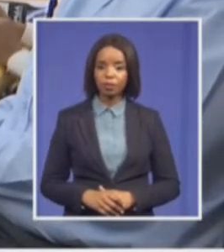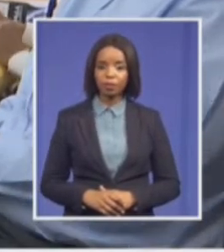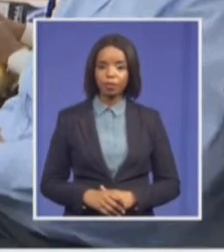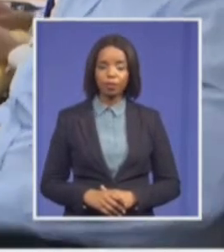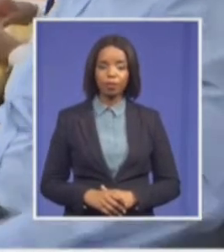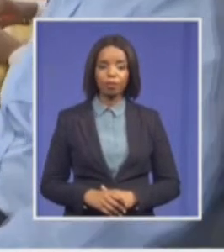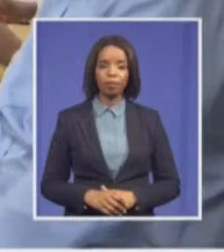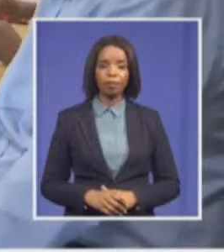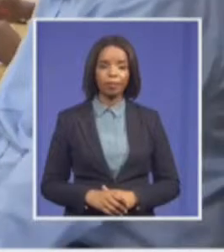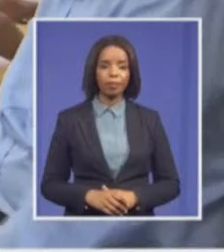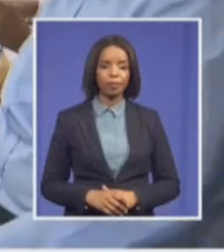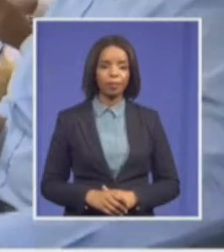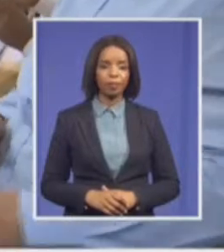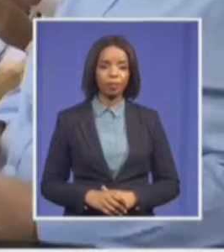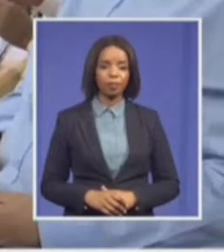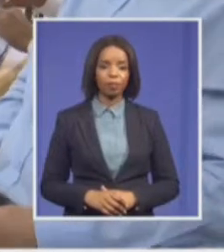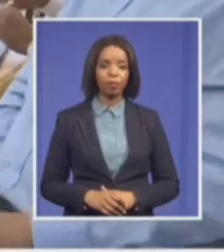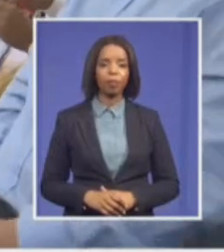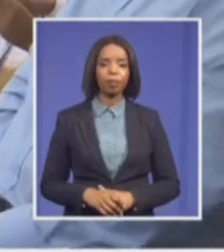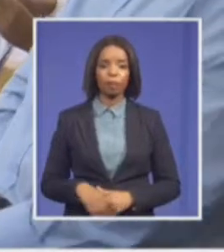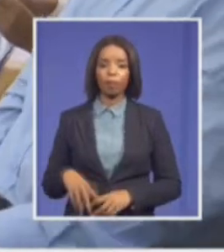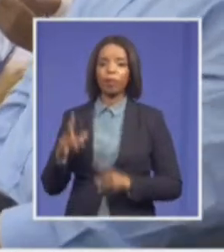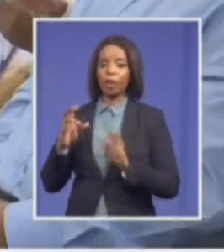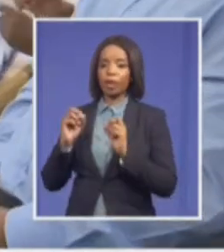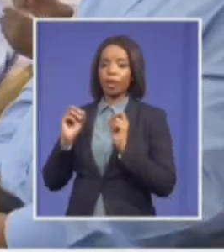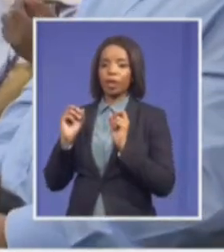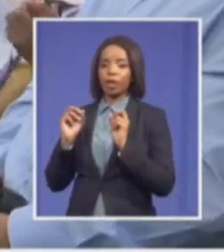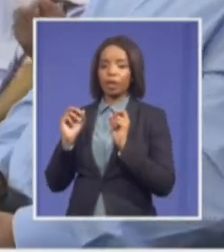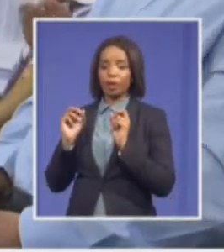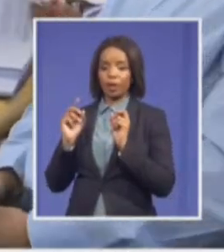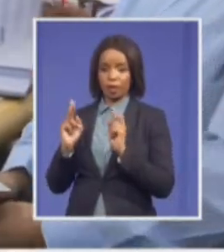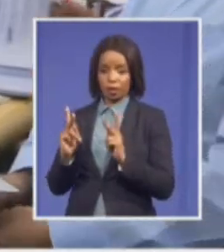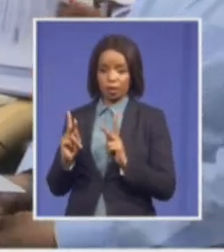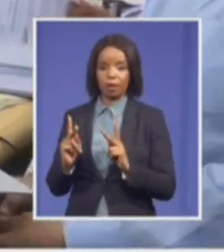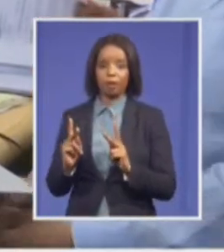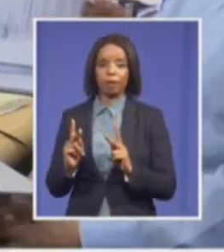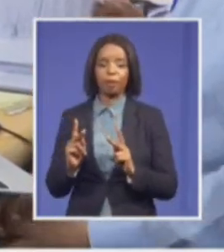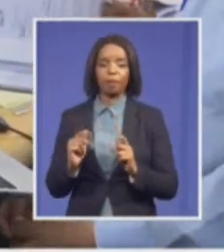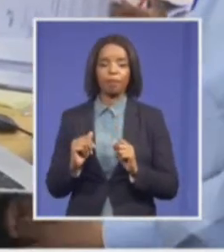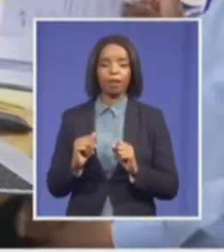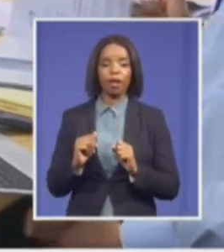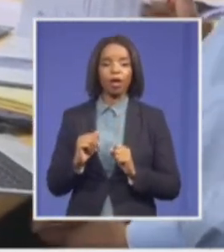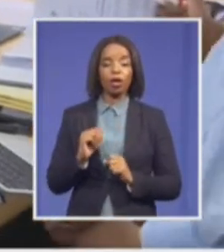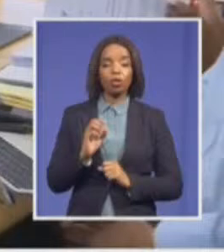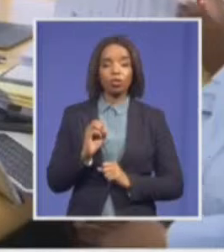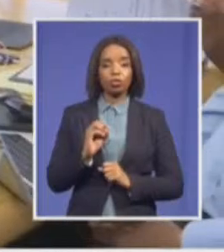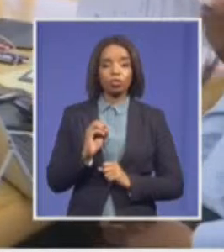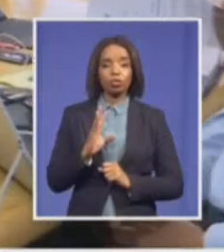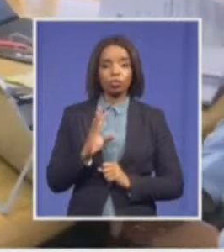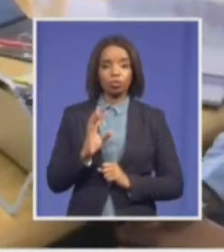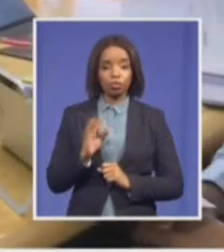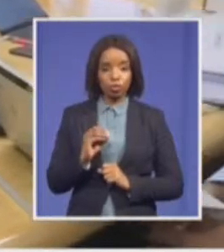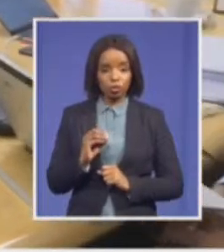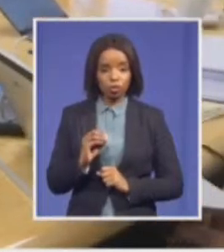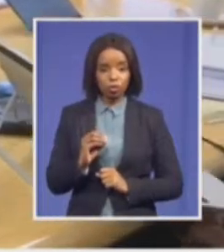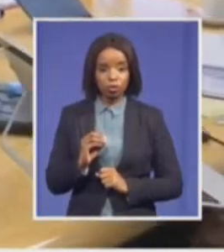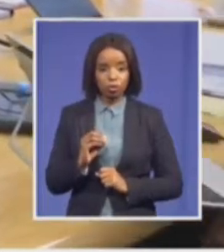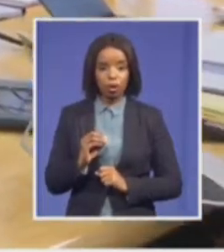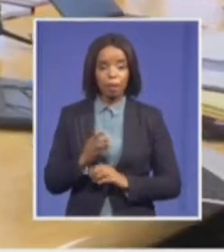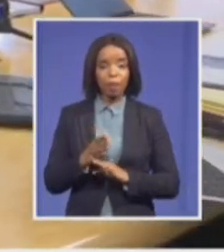Okay, so perhaps just before this letter, on the